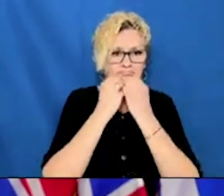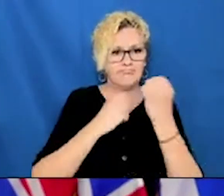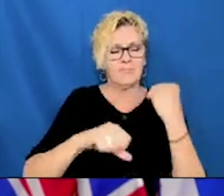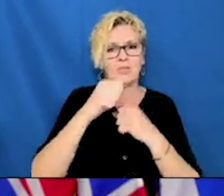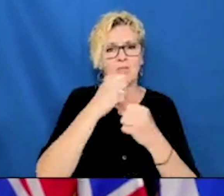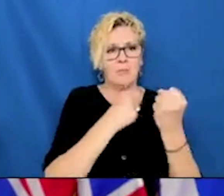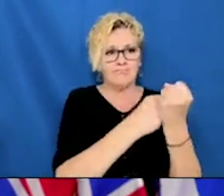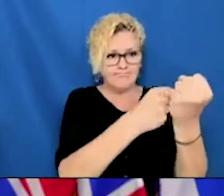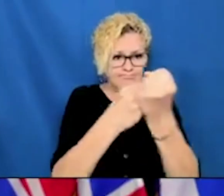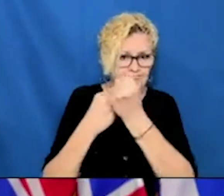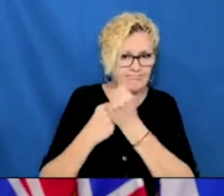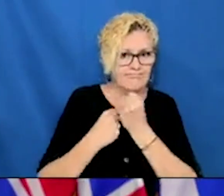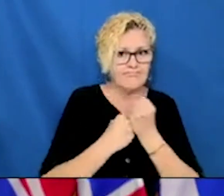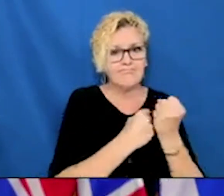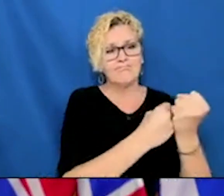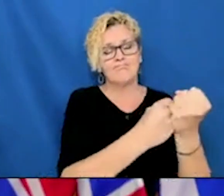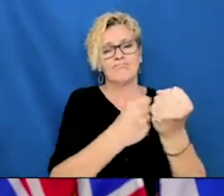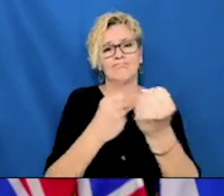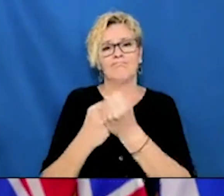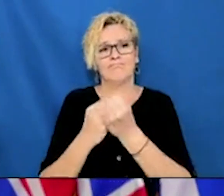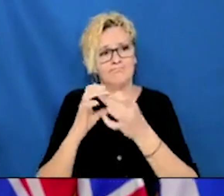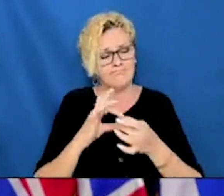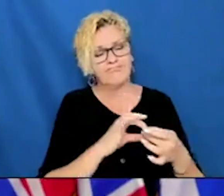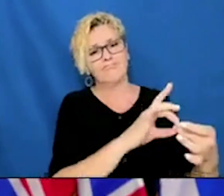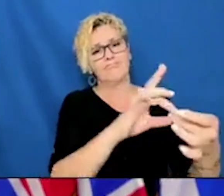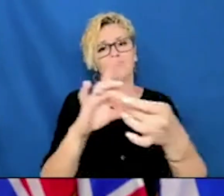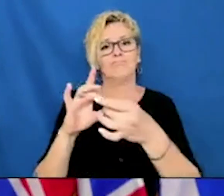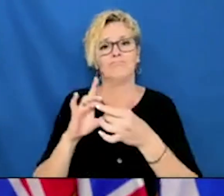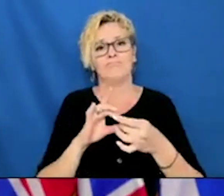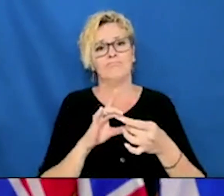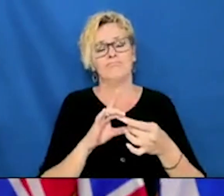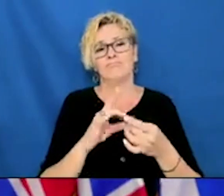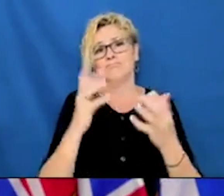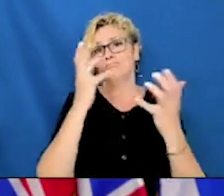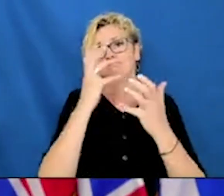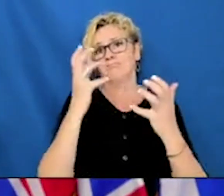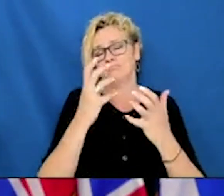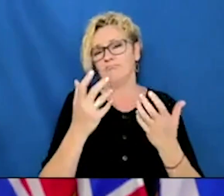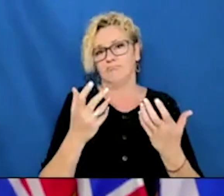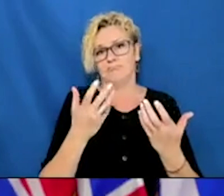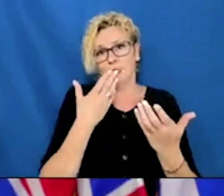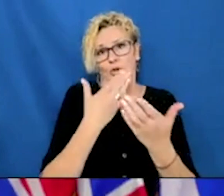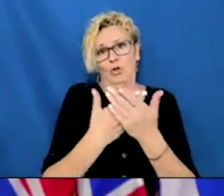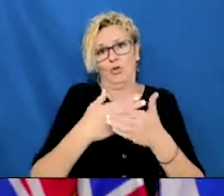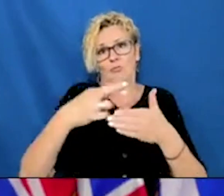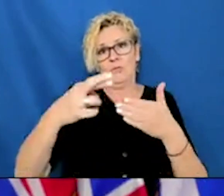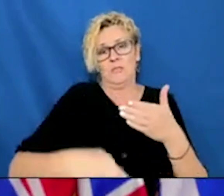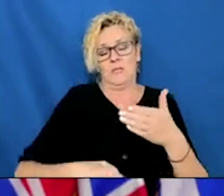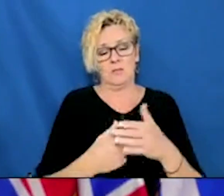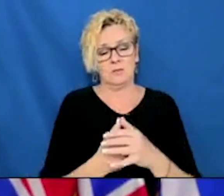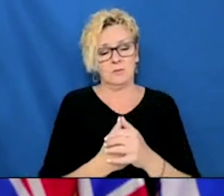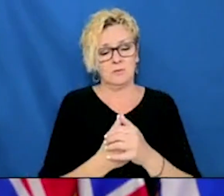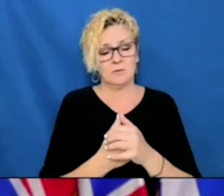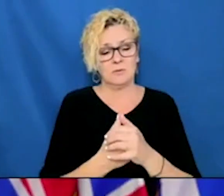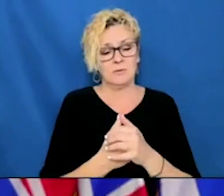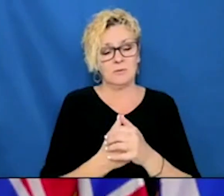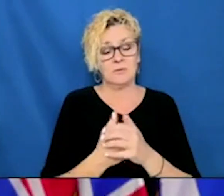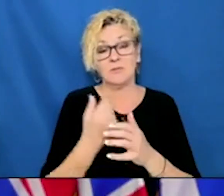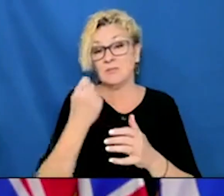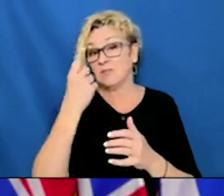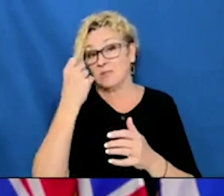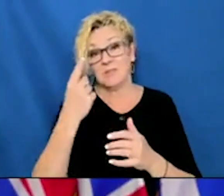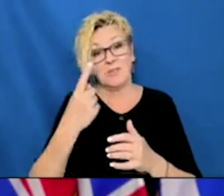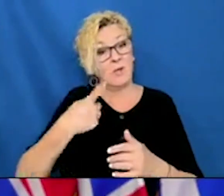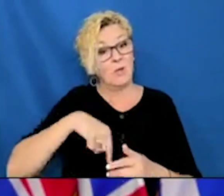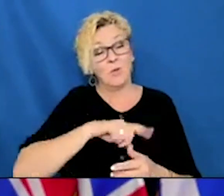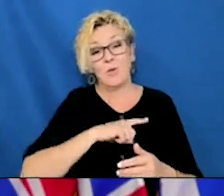case. And I know that there are challenges from time to time, and we learn from those challenges, and we just keep going forward.